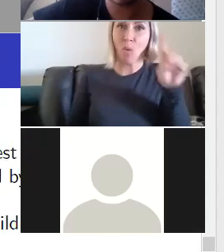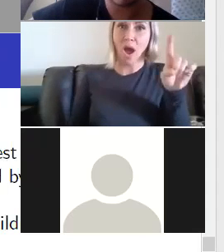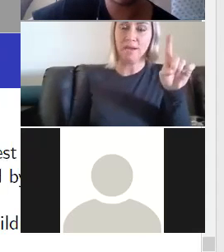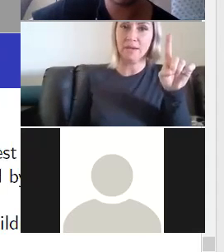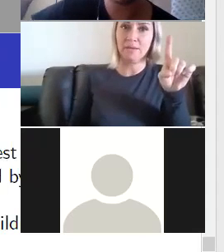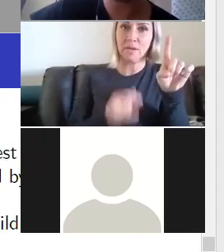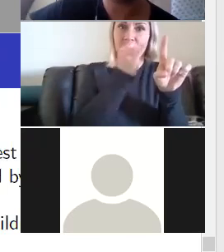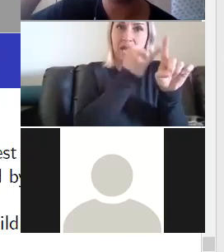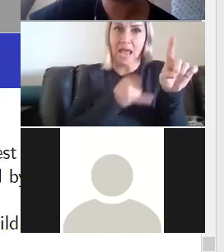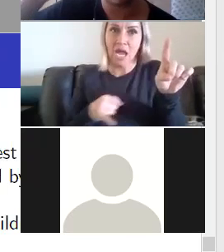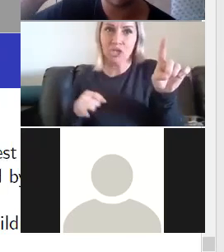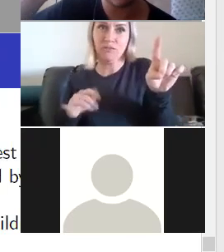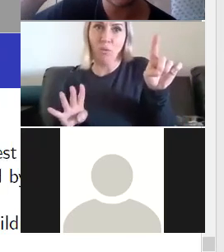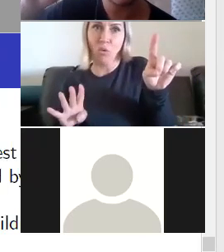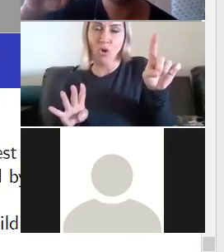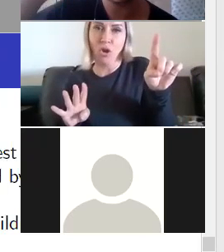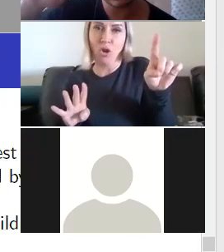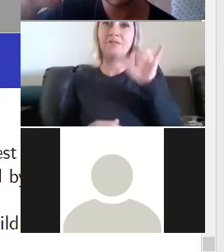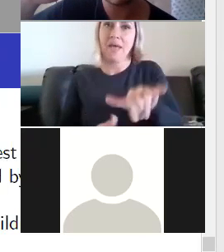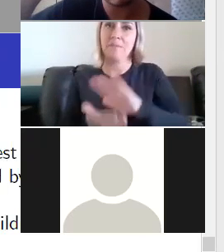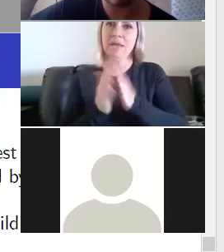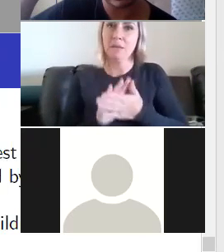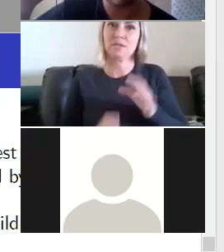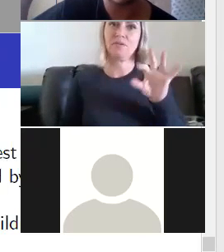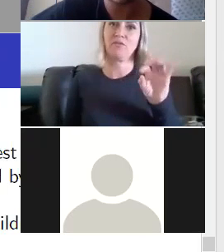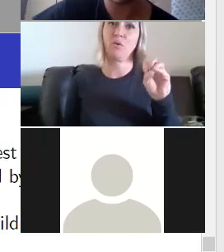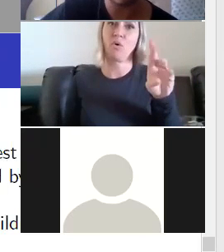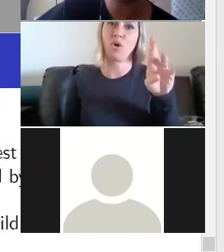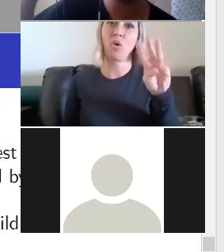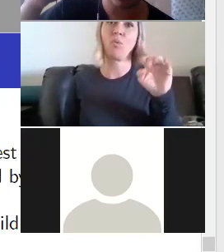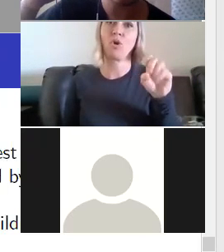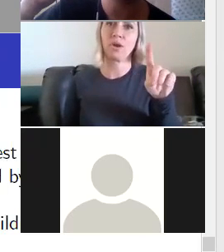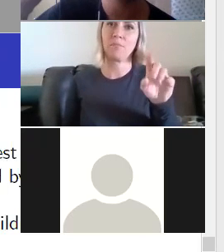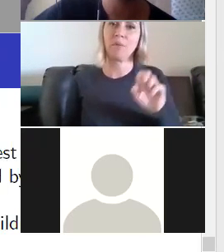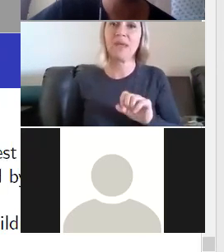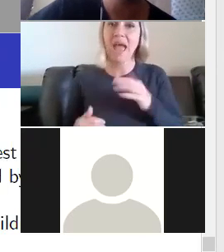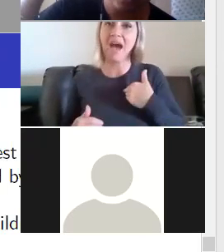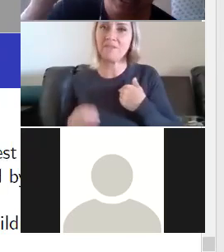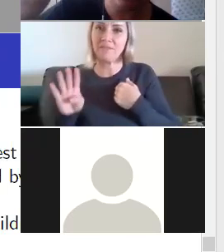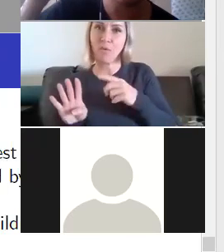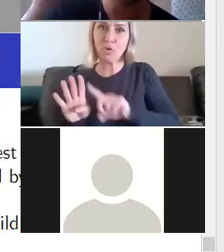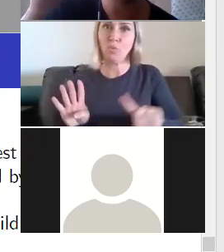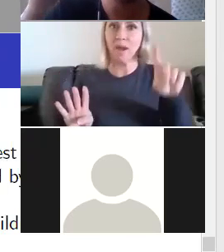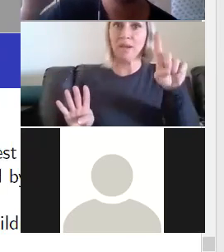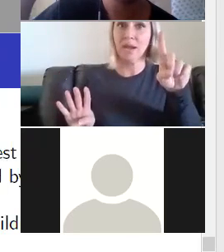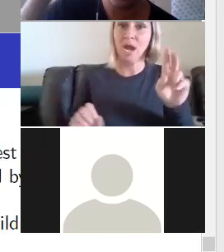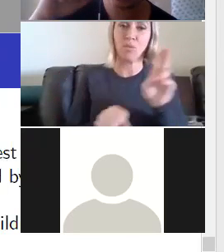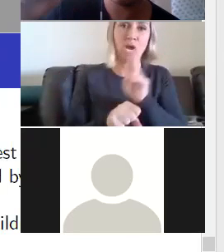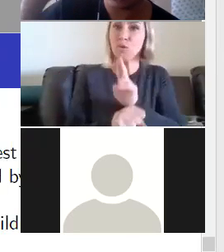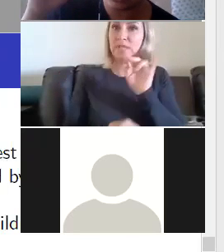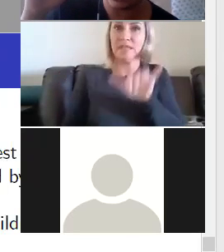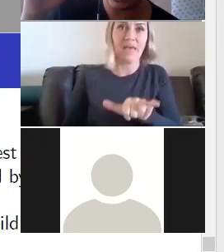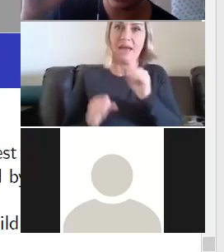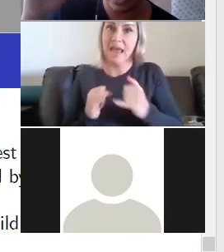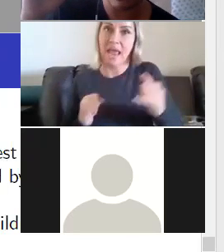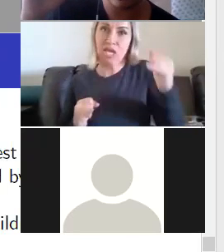is an edge from 1 to 4, that becomes a forward edge. But since we have an edge from 4 to 1 and we are not using that edge to